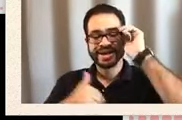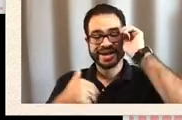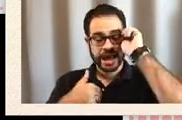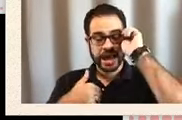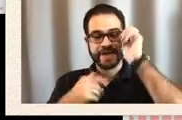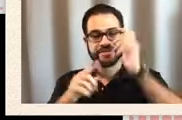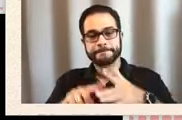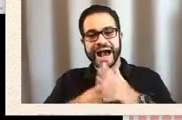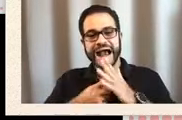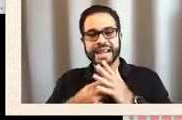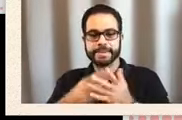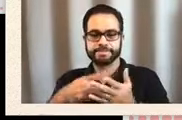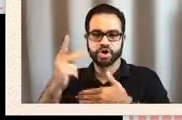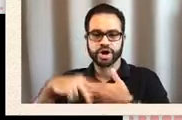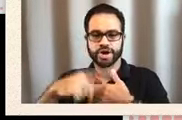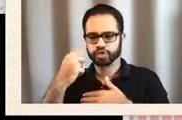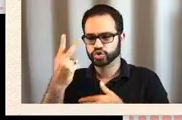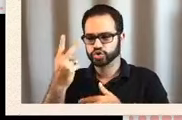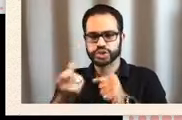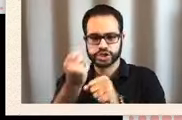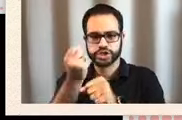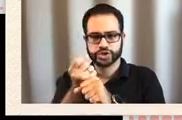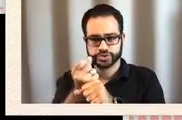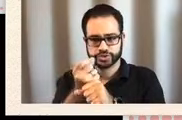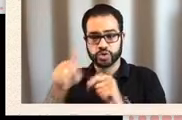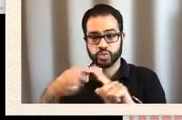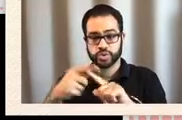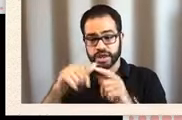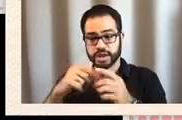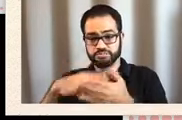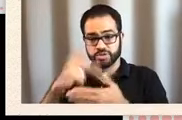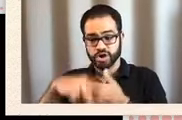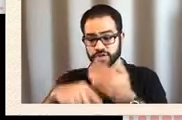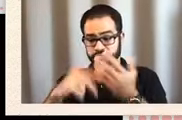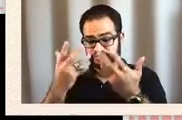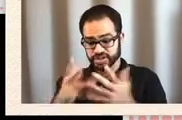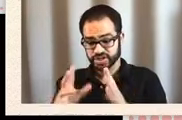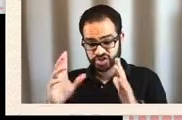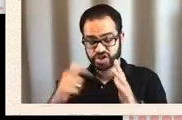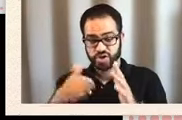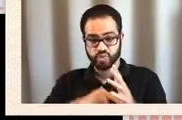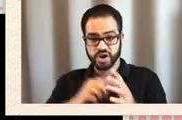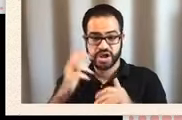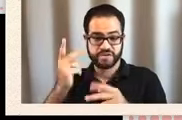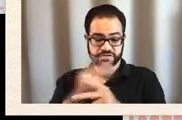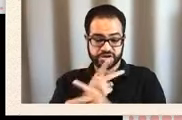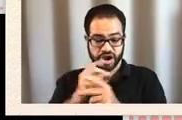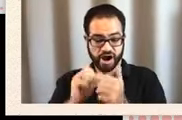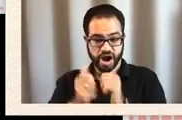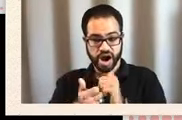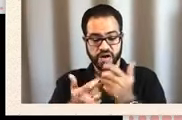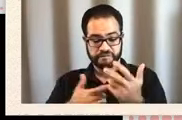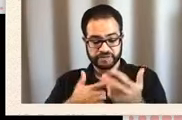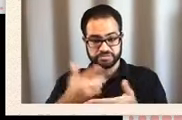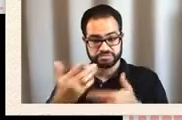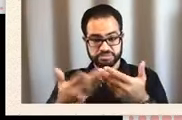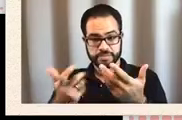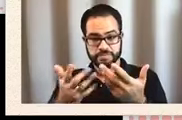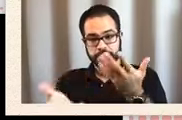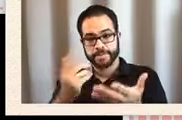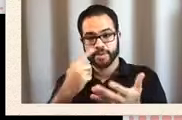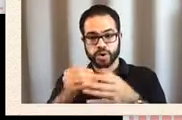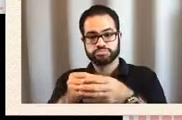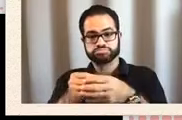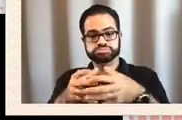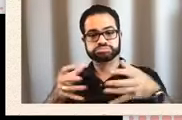for 2 years. And when that is done and we kind of get a sense of how this will go, we might expand to other counties. But feel